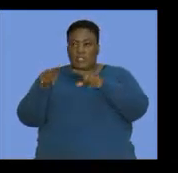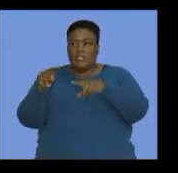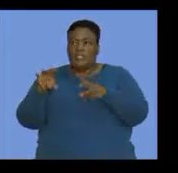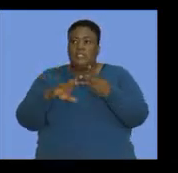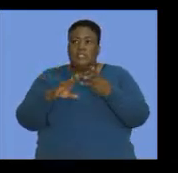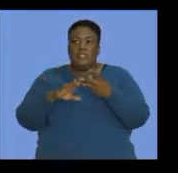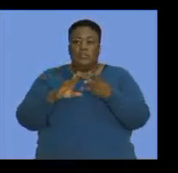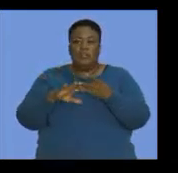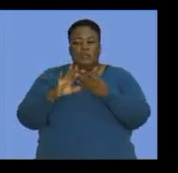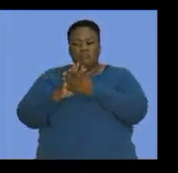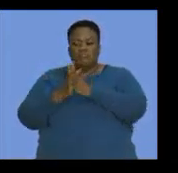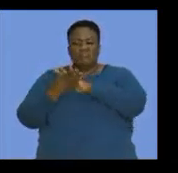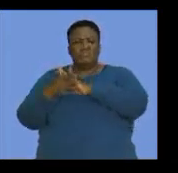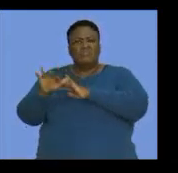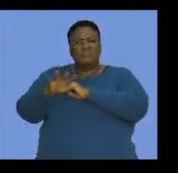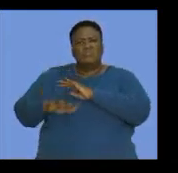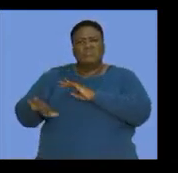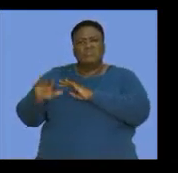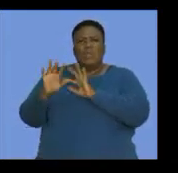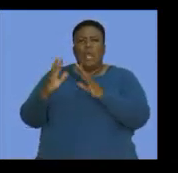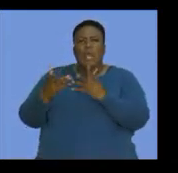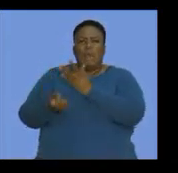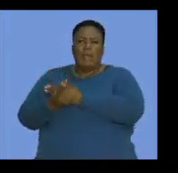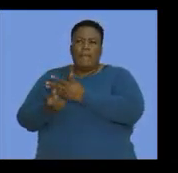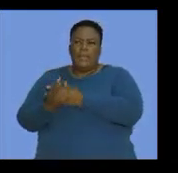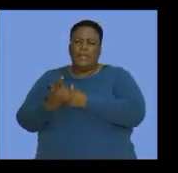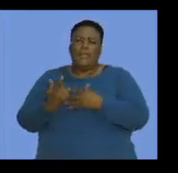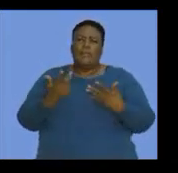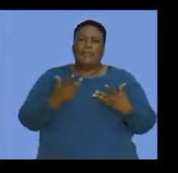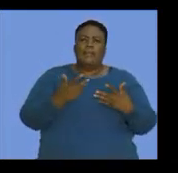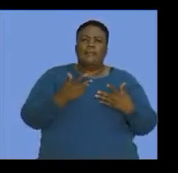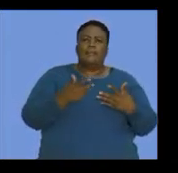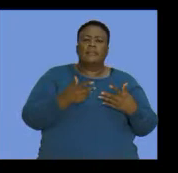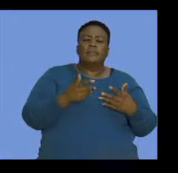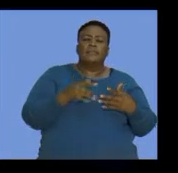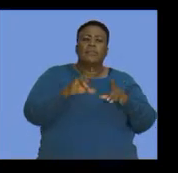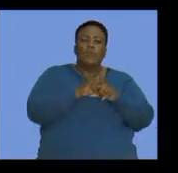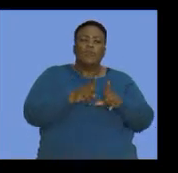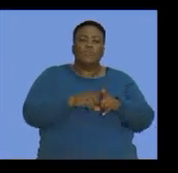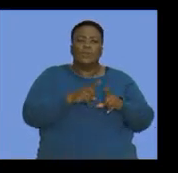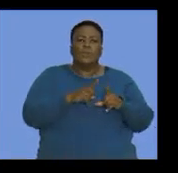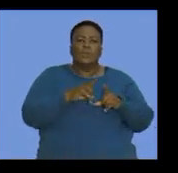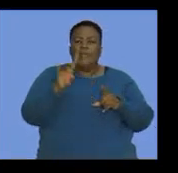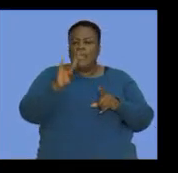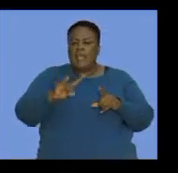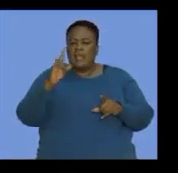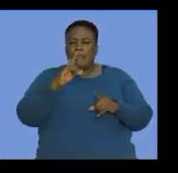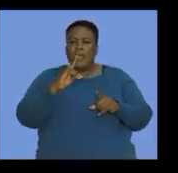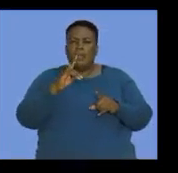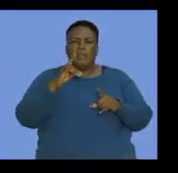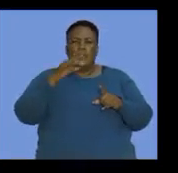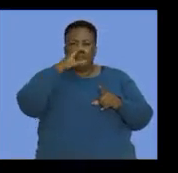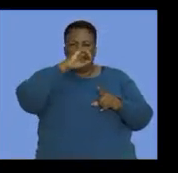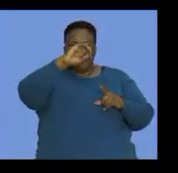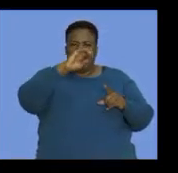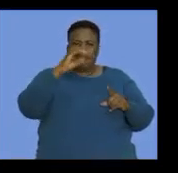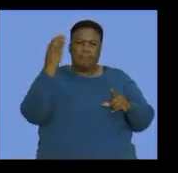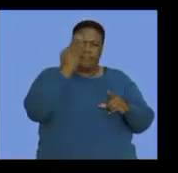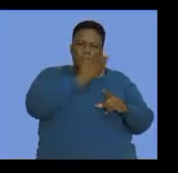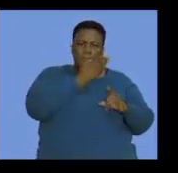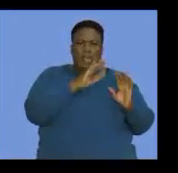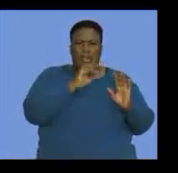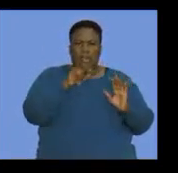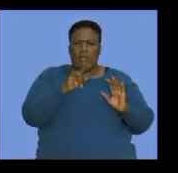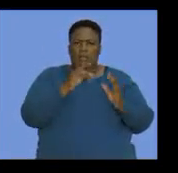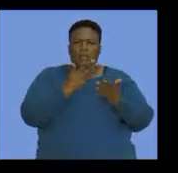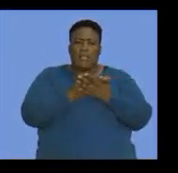destruction in terms of how that occurs. We looked at poaching as an impact on biodiversity, and we've discussed what alien